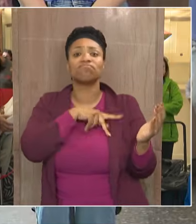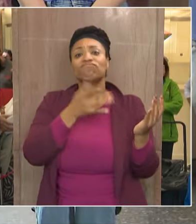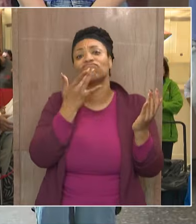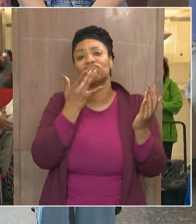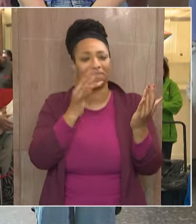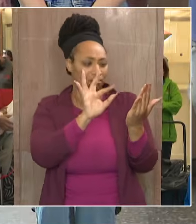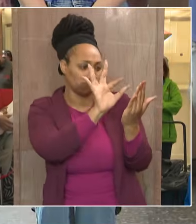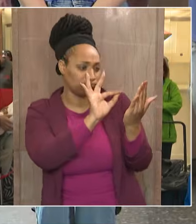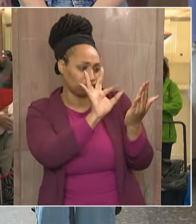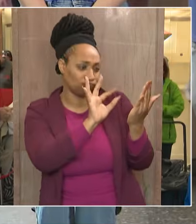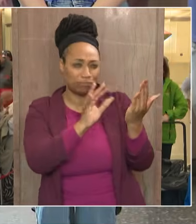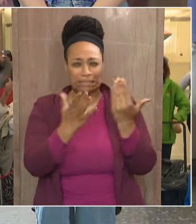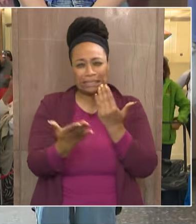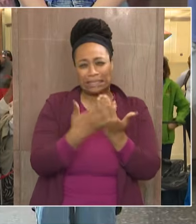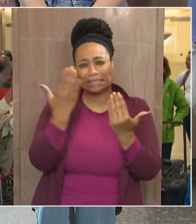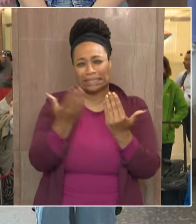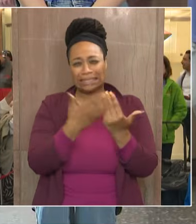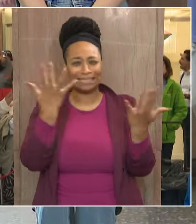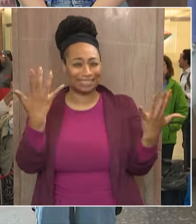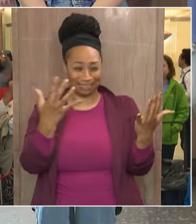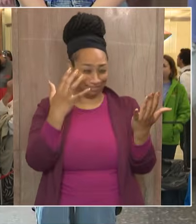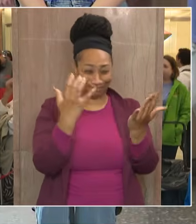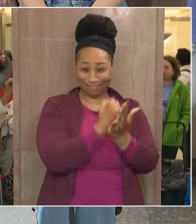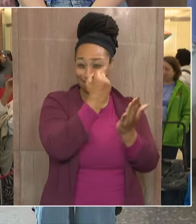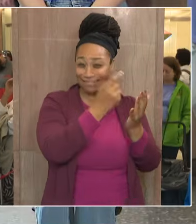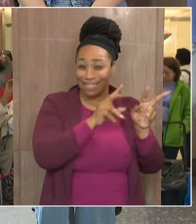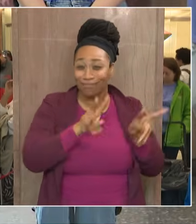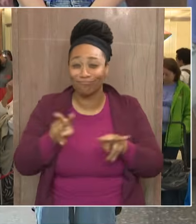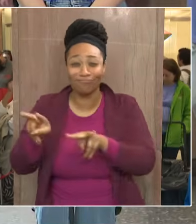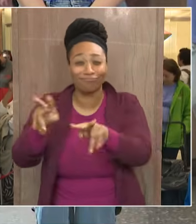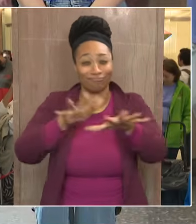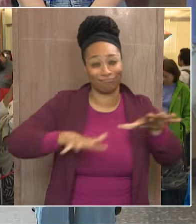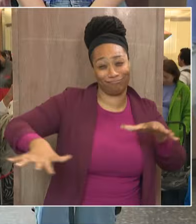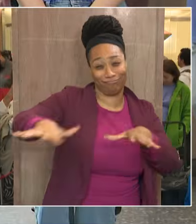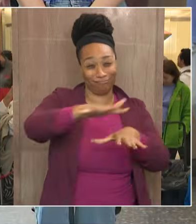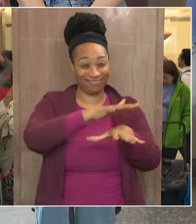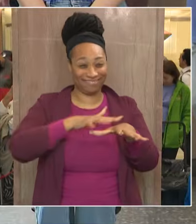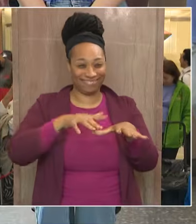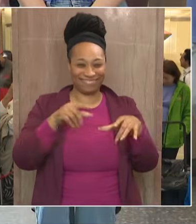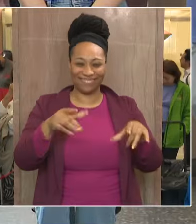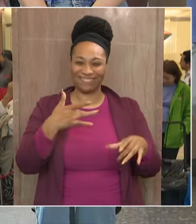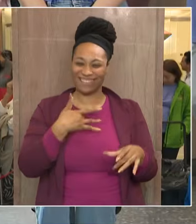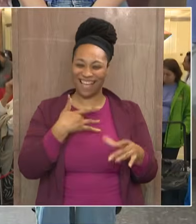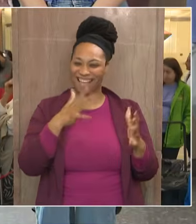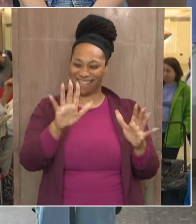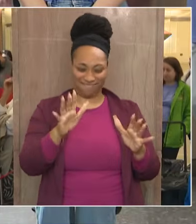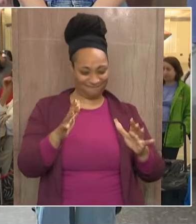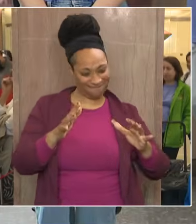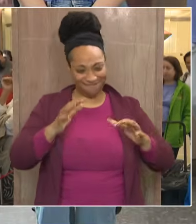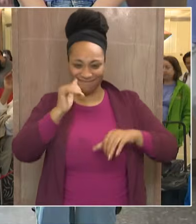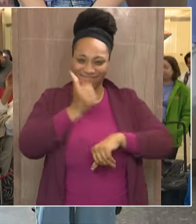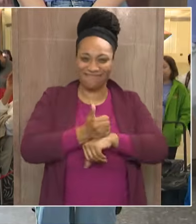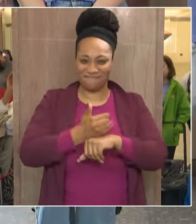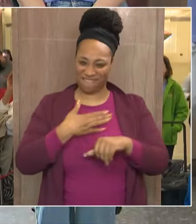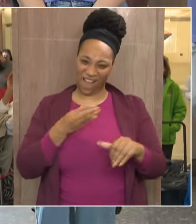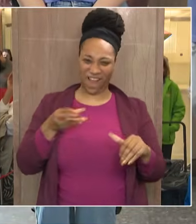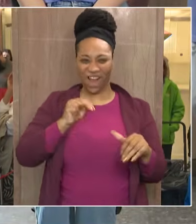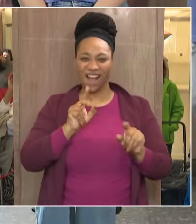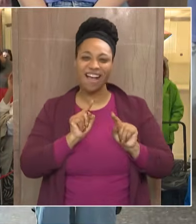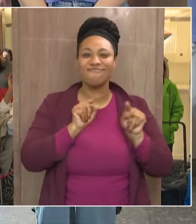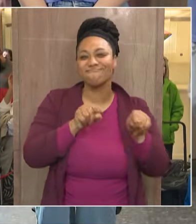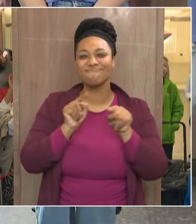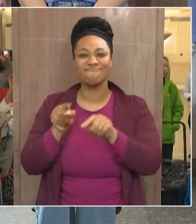to explore what's happening, create your own unique Art All Night event. Whether you're in the